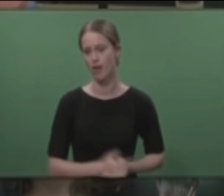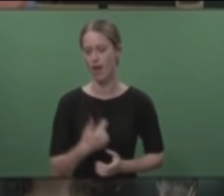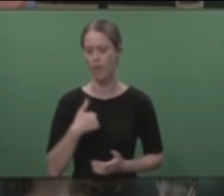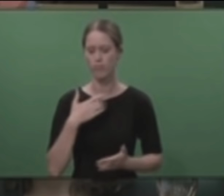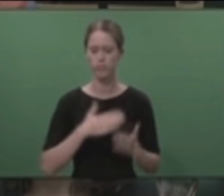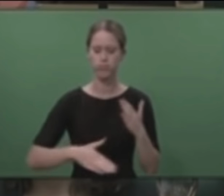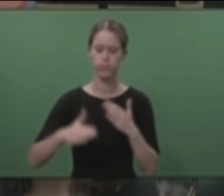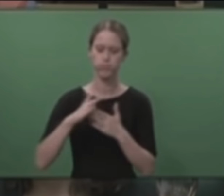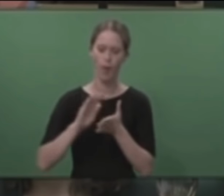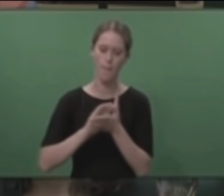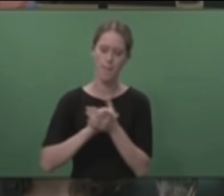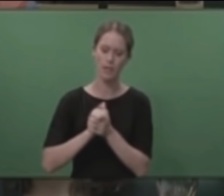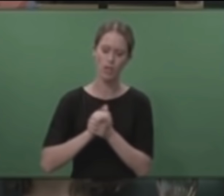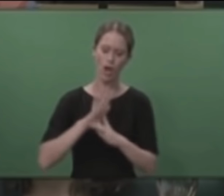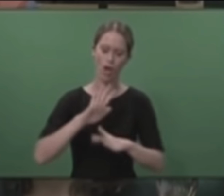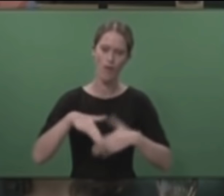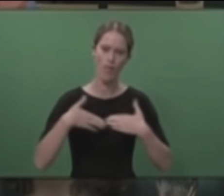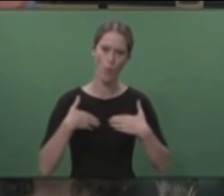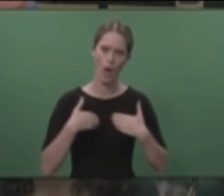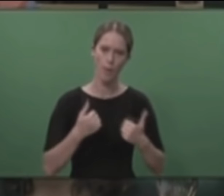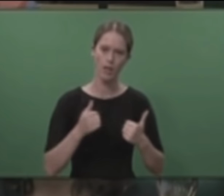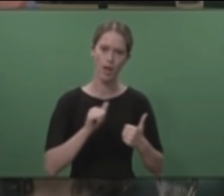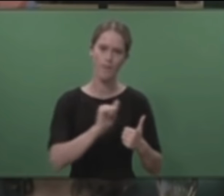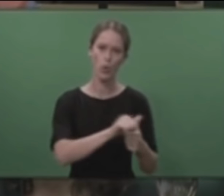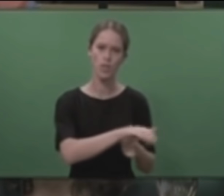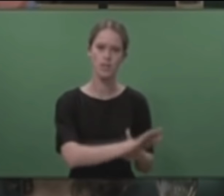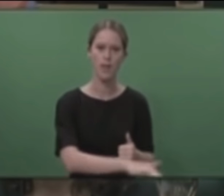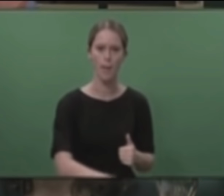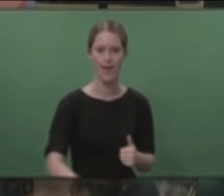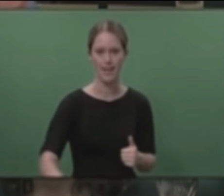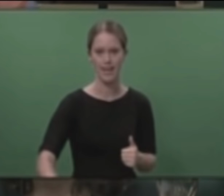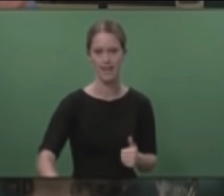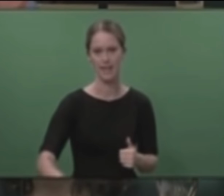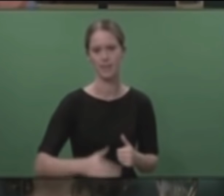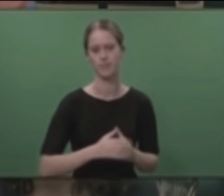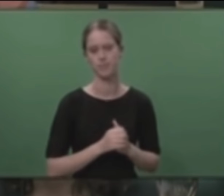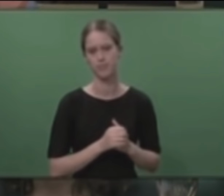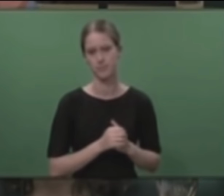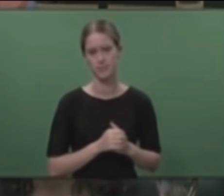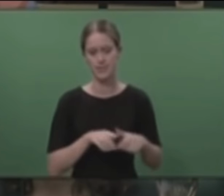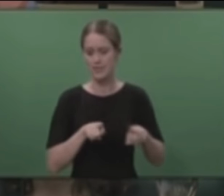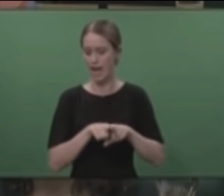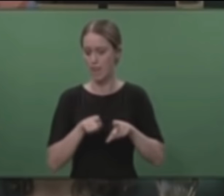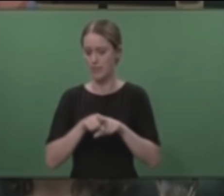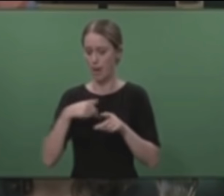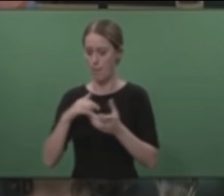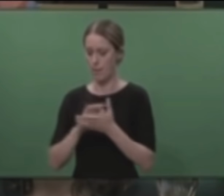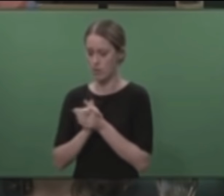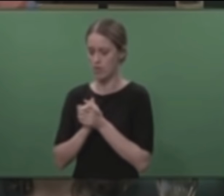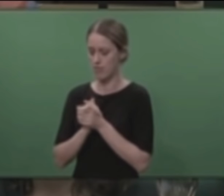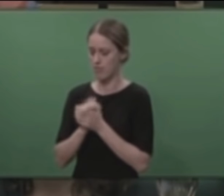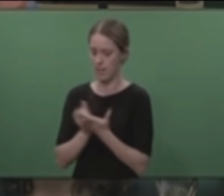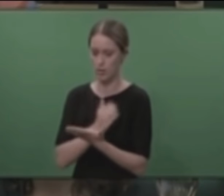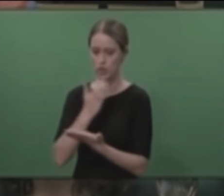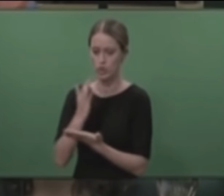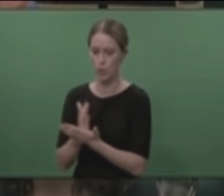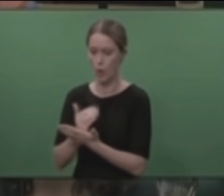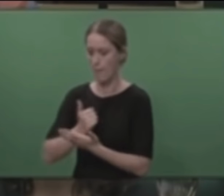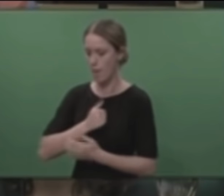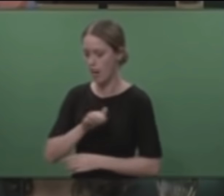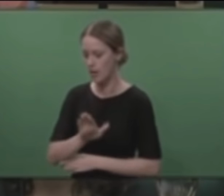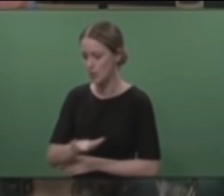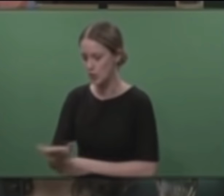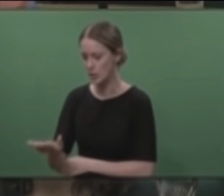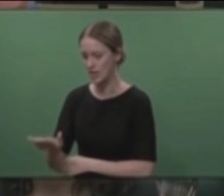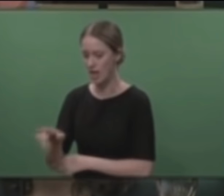passionate about the well-being of your tamariki, your children, as I am about making sure my